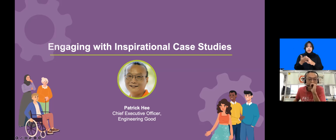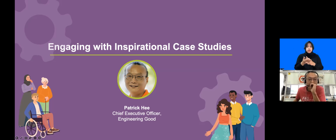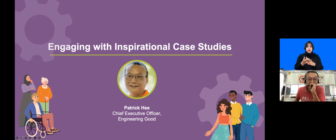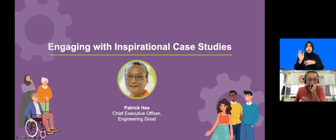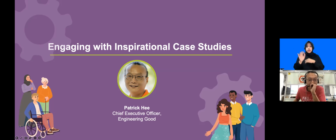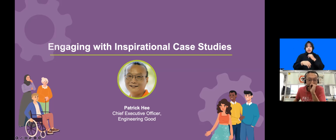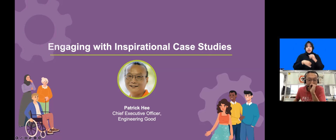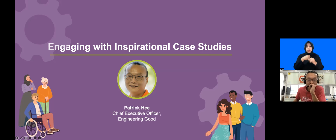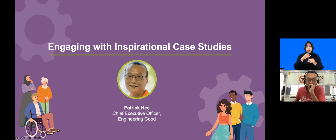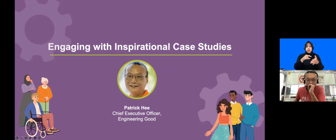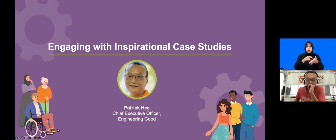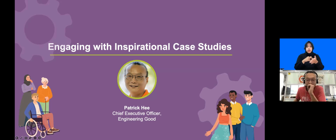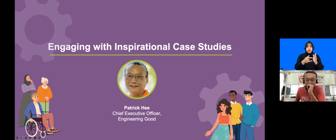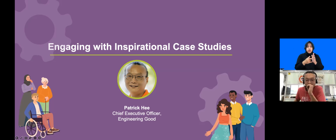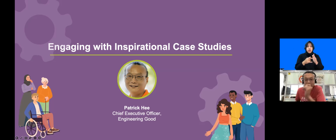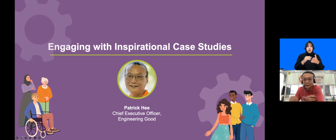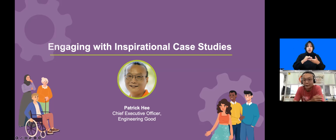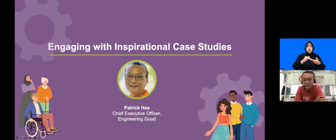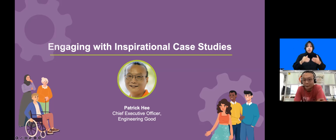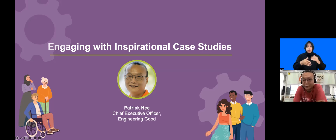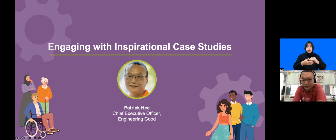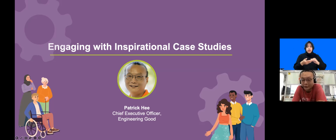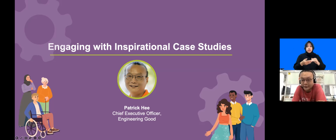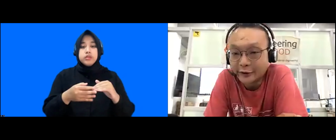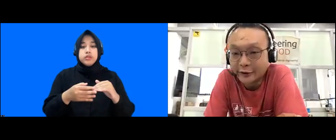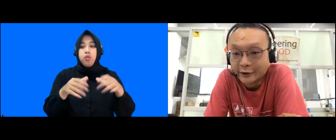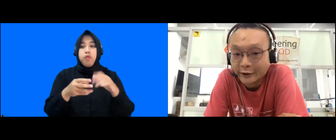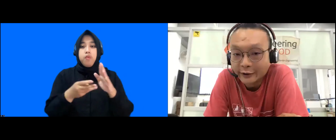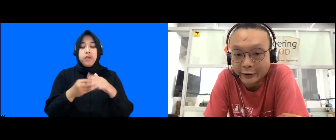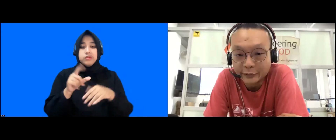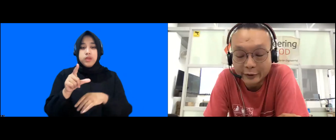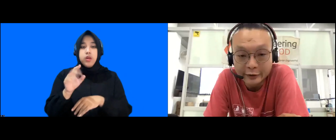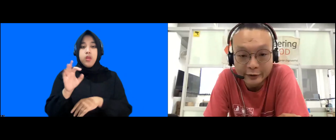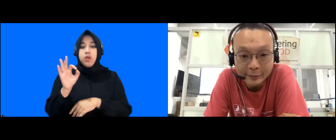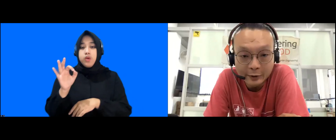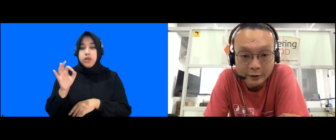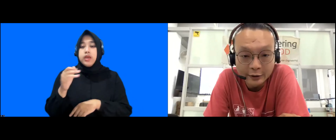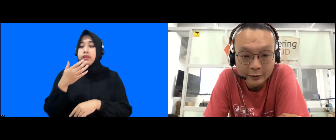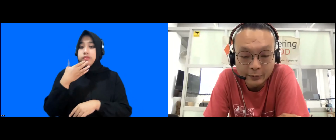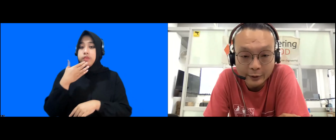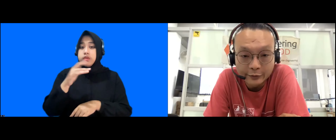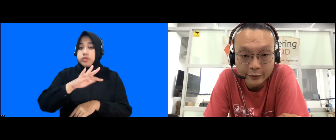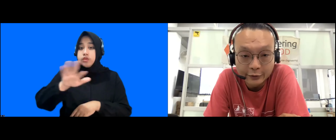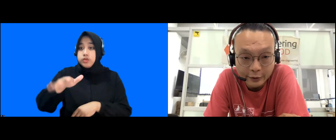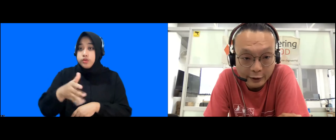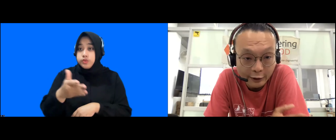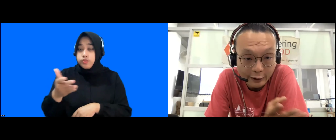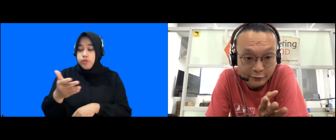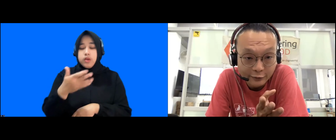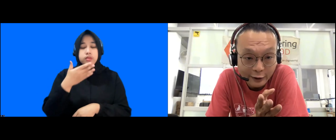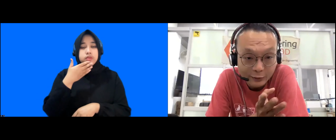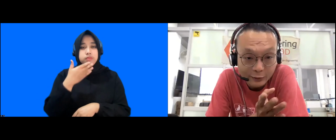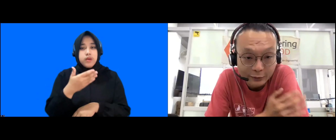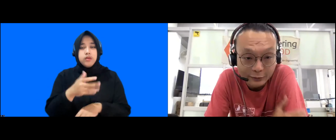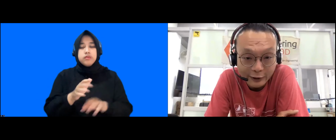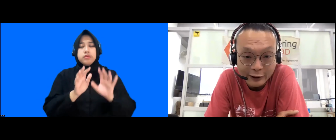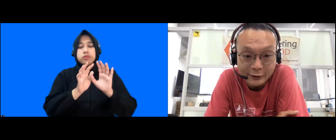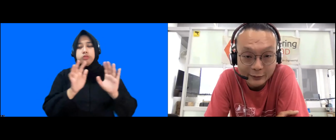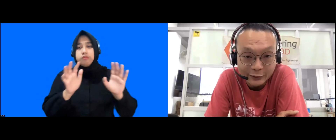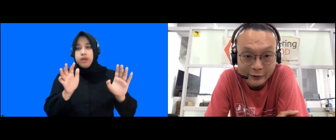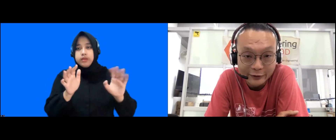Hello, everyone. Thank you for having me here. I would just want to say thank you for taking the time out to spend with us today. And thank you